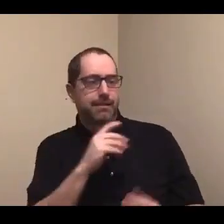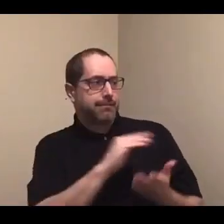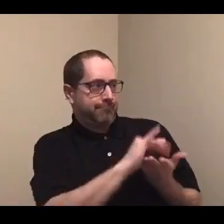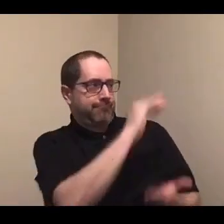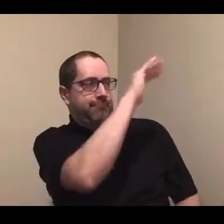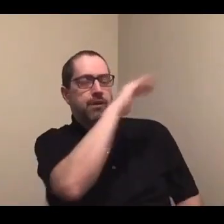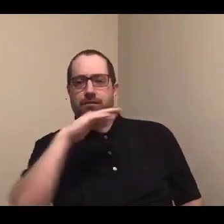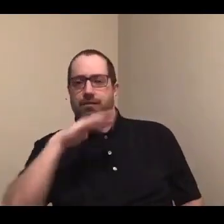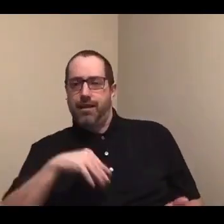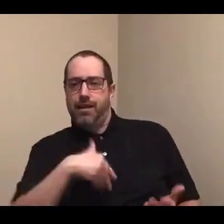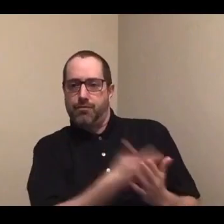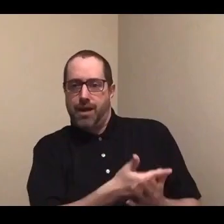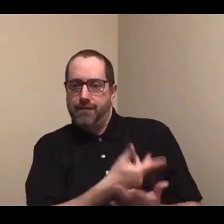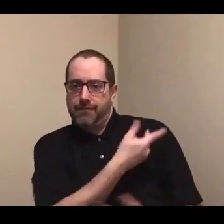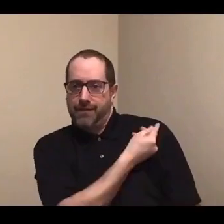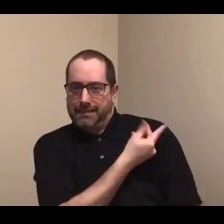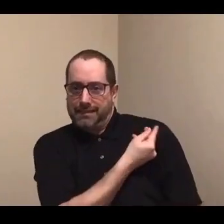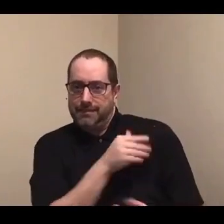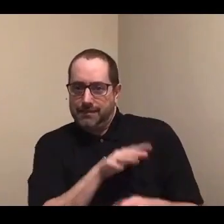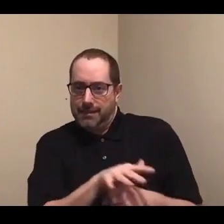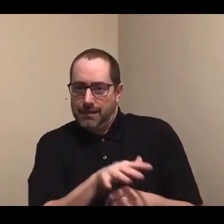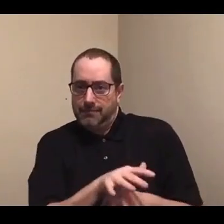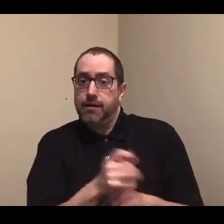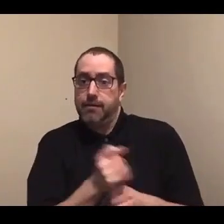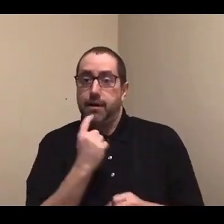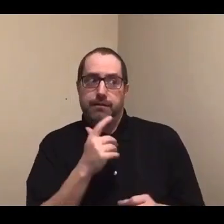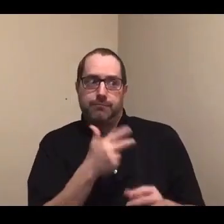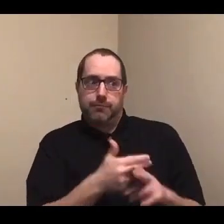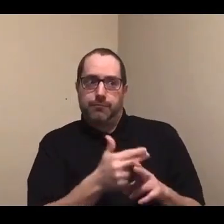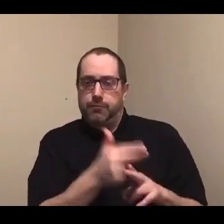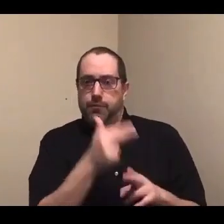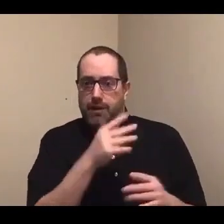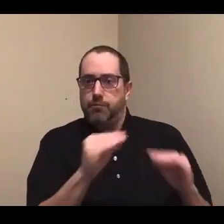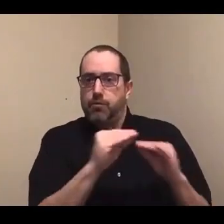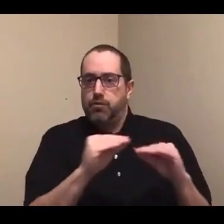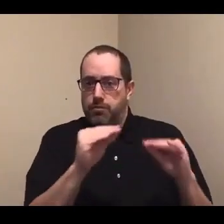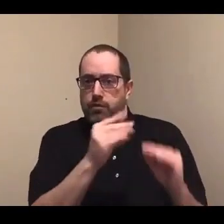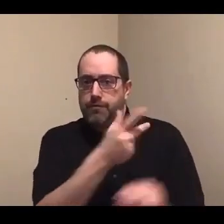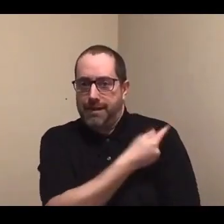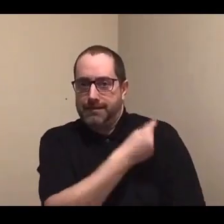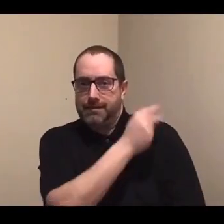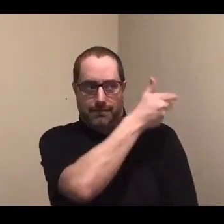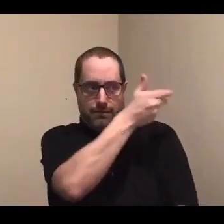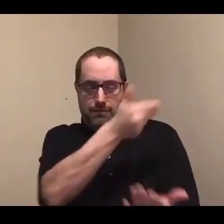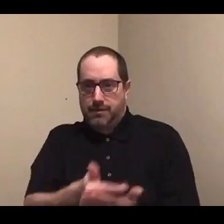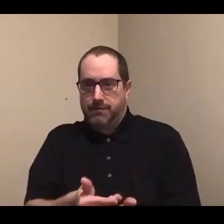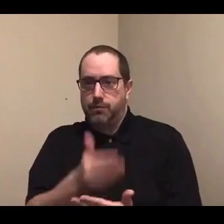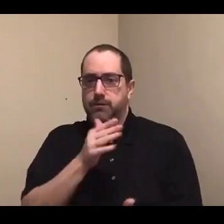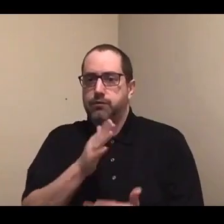access points. And that will come when we roll into phase 2. So please be patient. This does